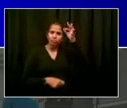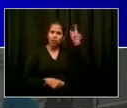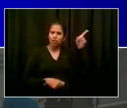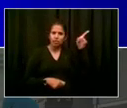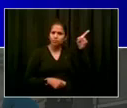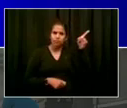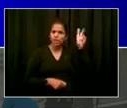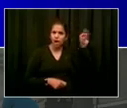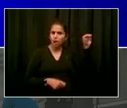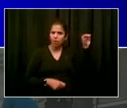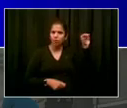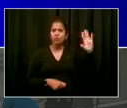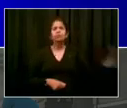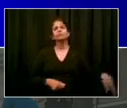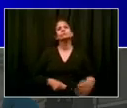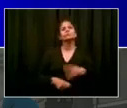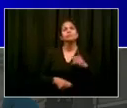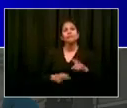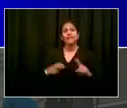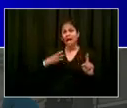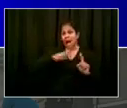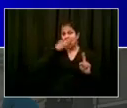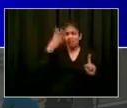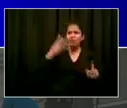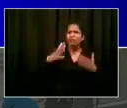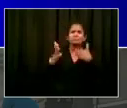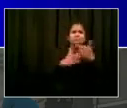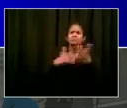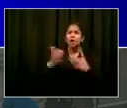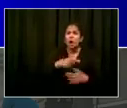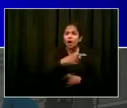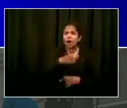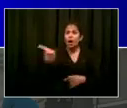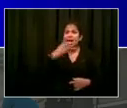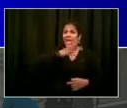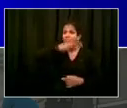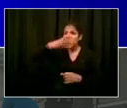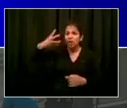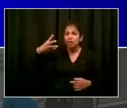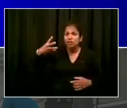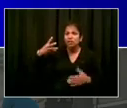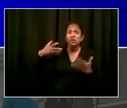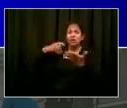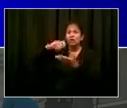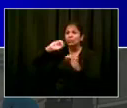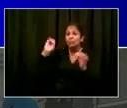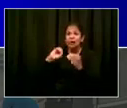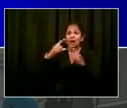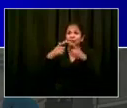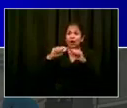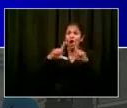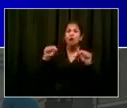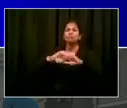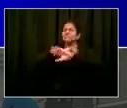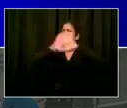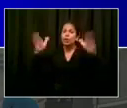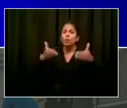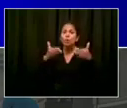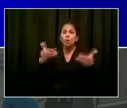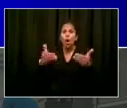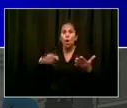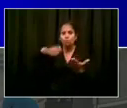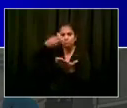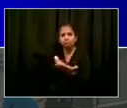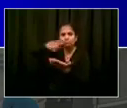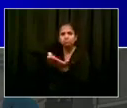there. And they're going to the grassroots, they're knocking on doors, they're making those calls, they're doing amazing work to get people to sign up. Every single New Yorker can